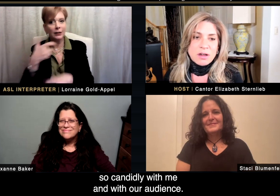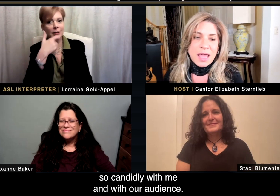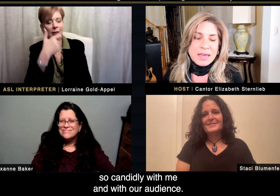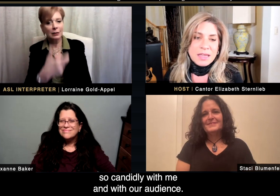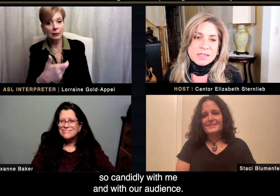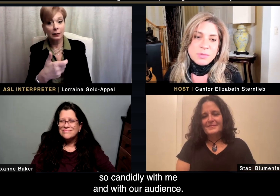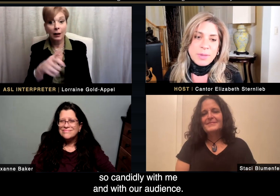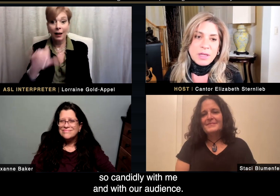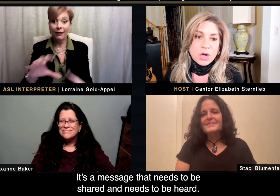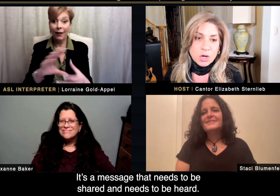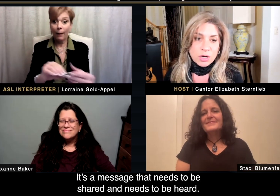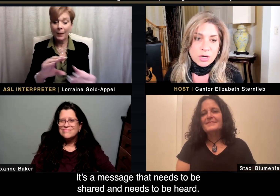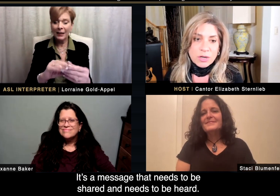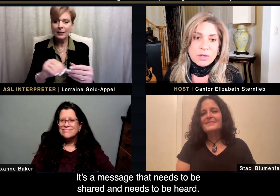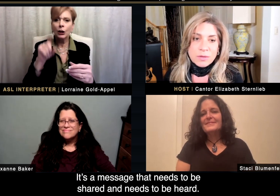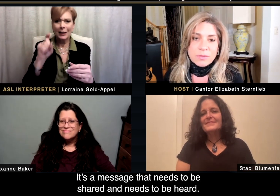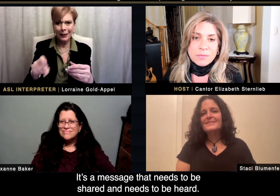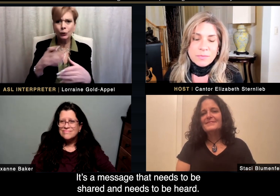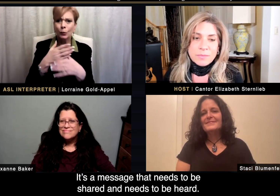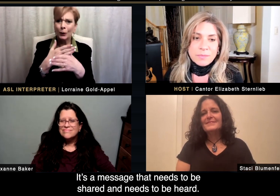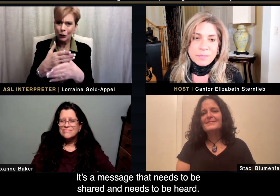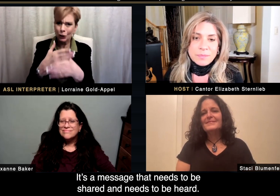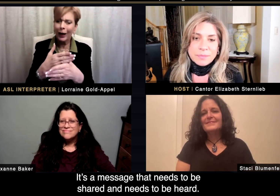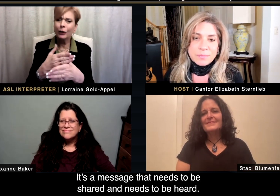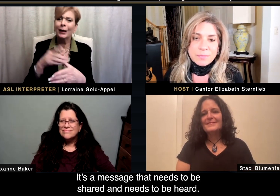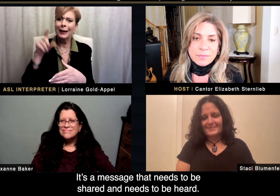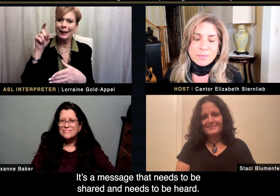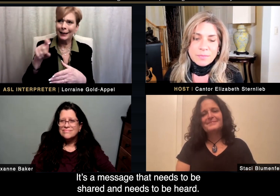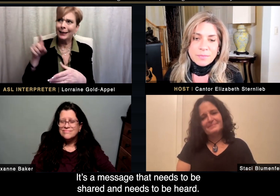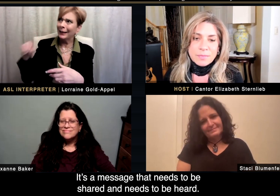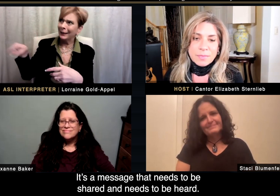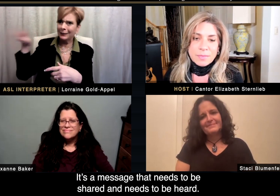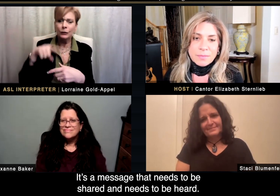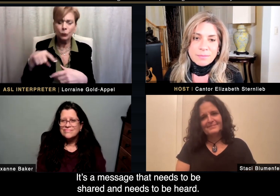be shared and needs to be heard.